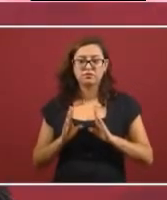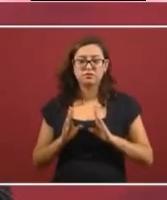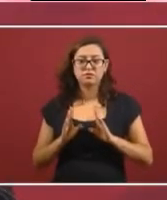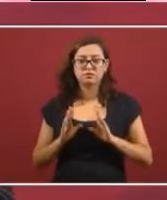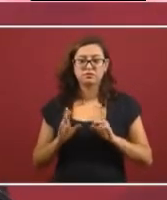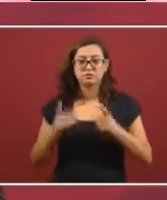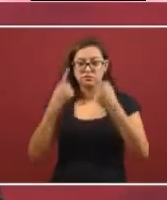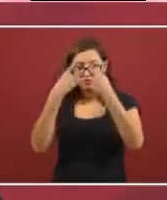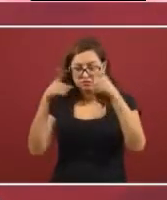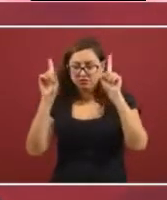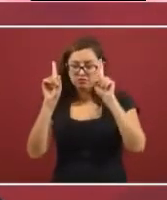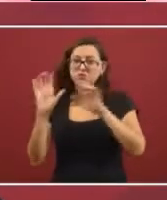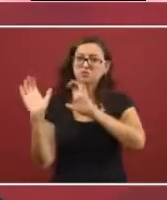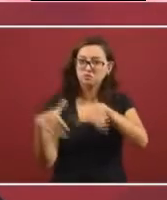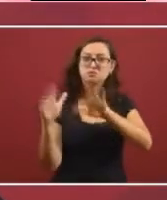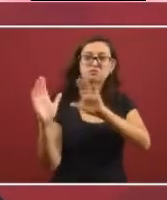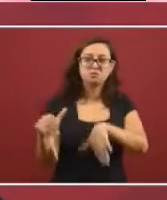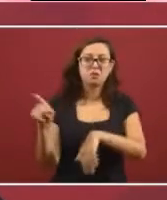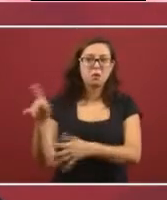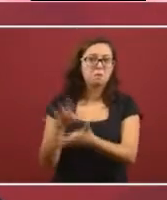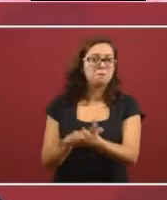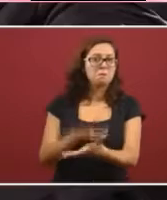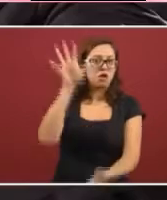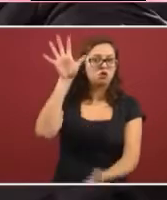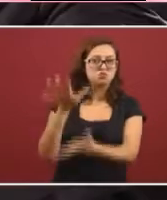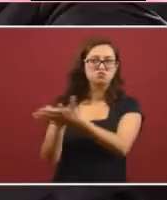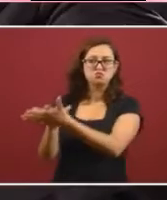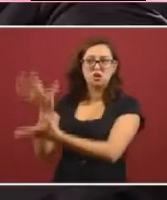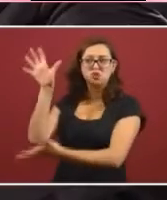most for Marines is greater.